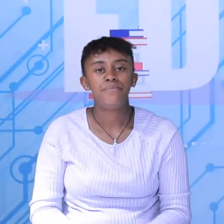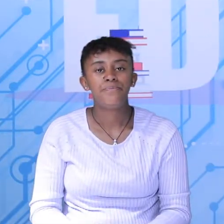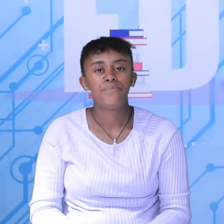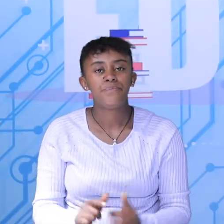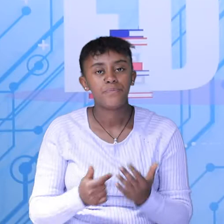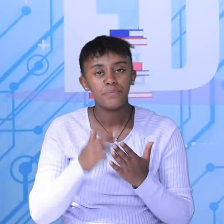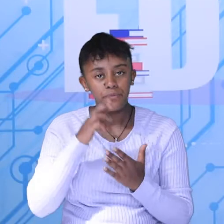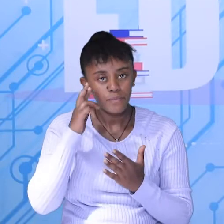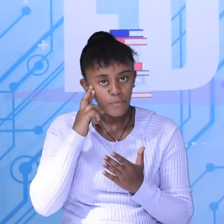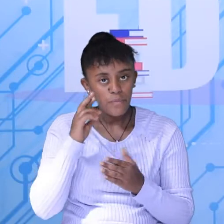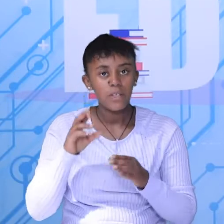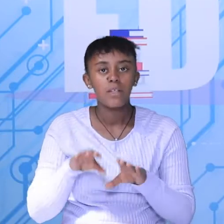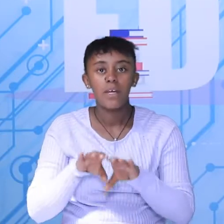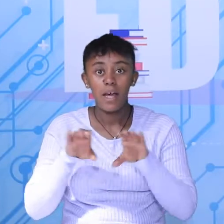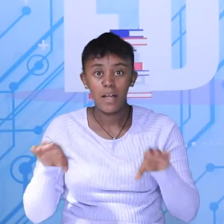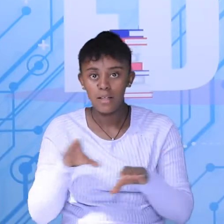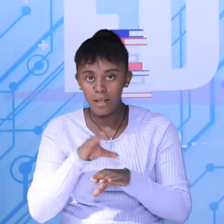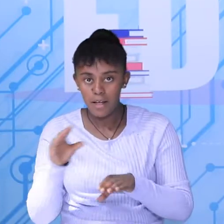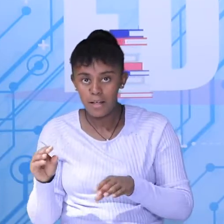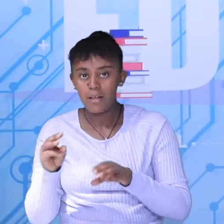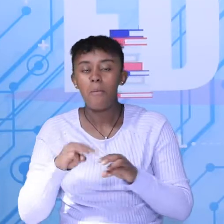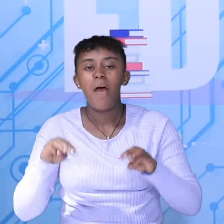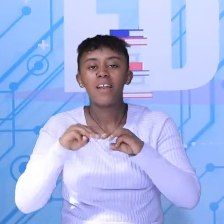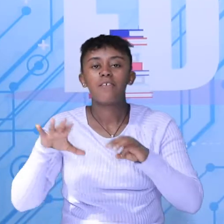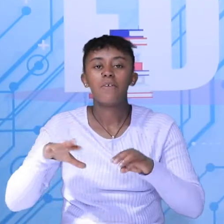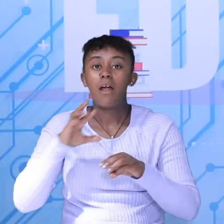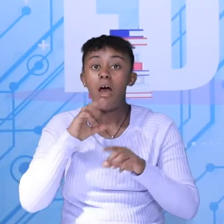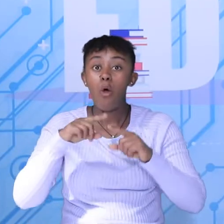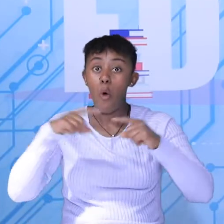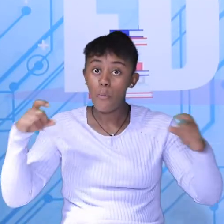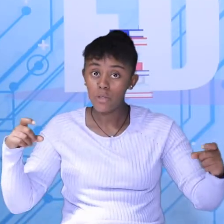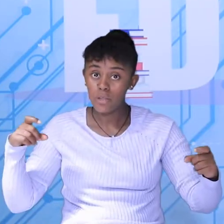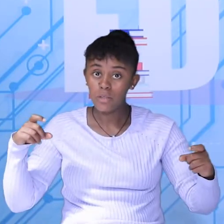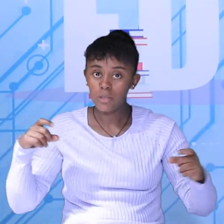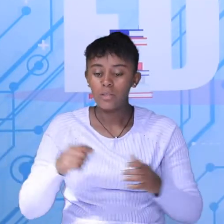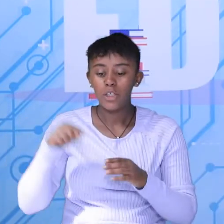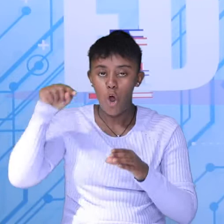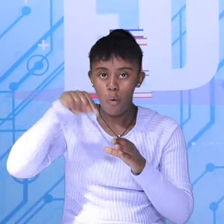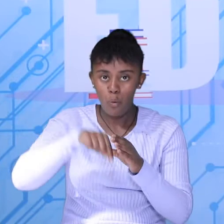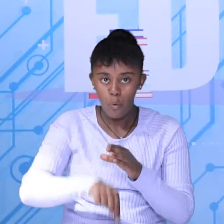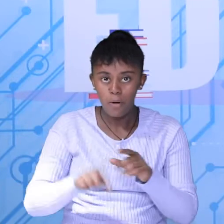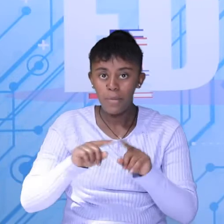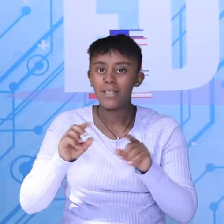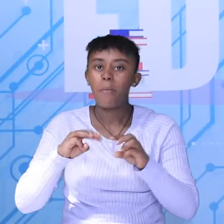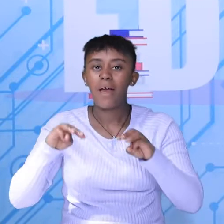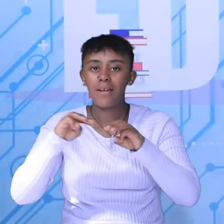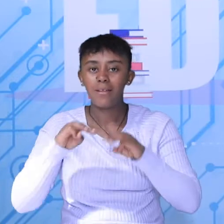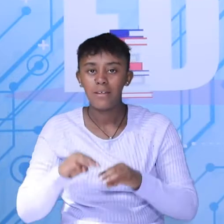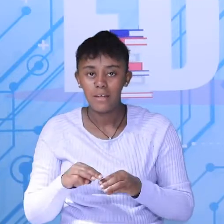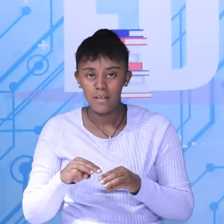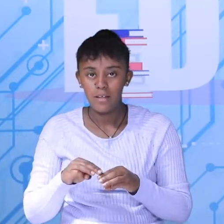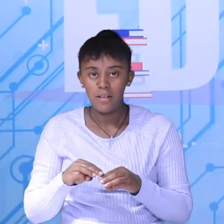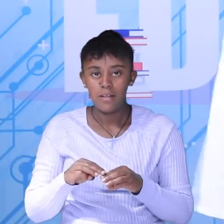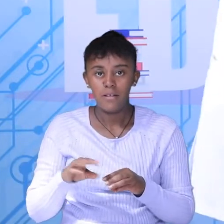In this case, the current and the magnetic field are opposite. In this case, the current is moving downward, but the magnetic field are acting in this